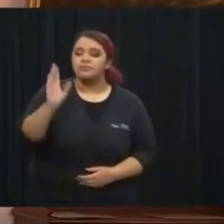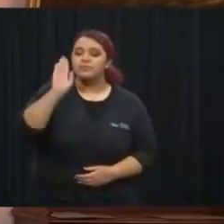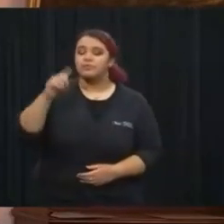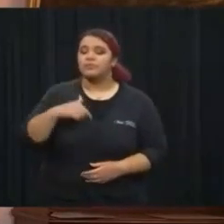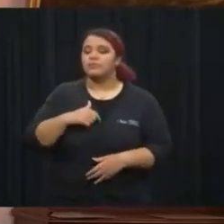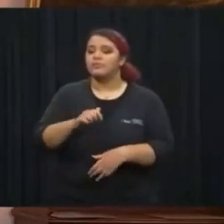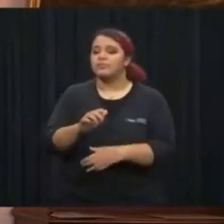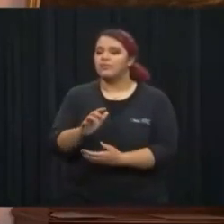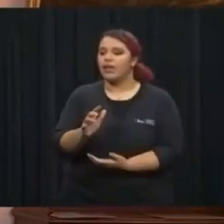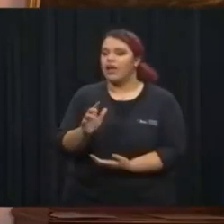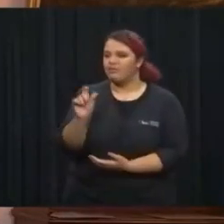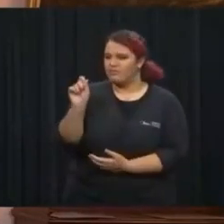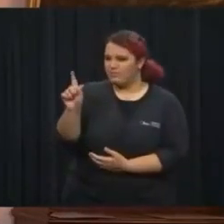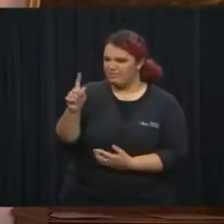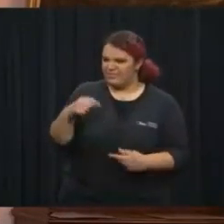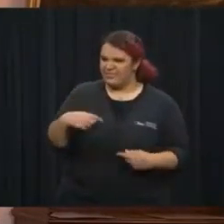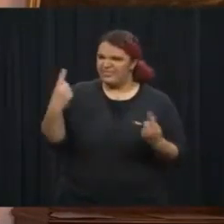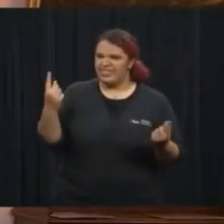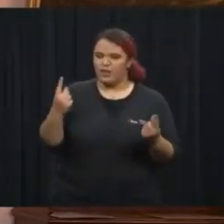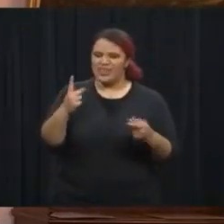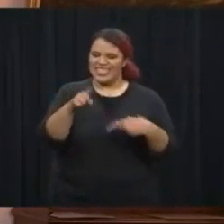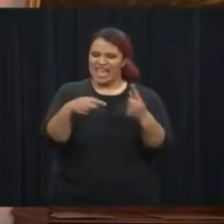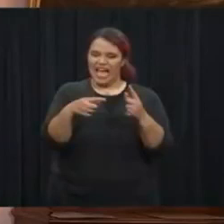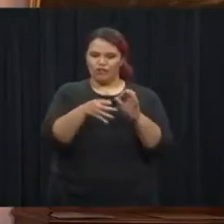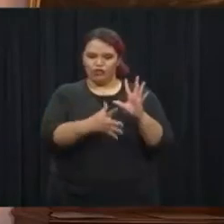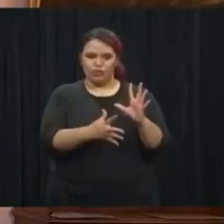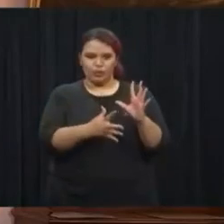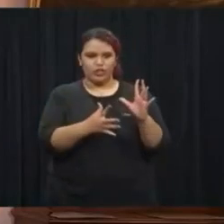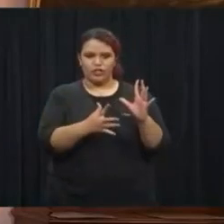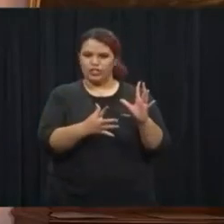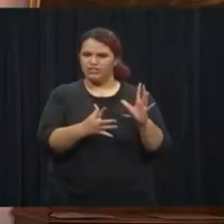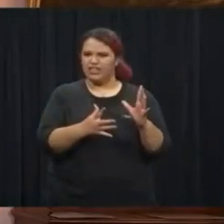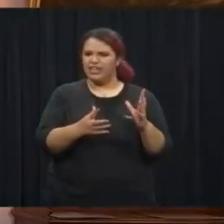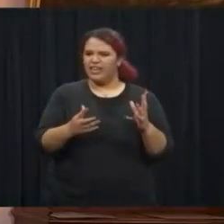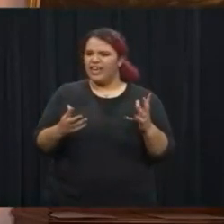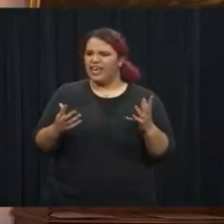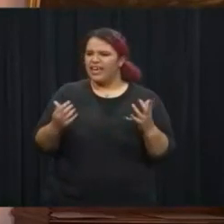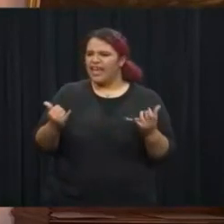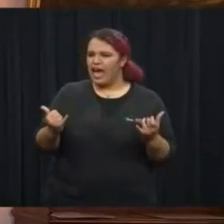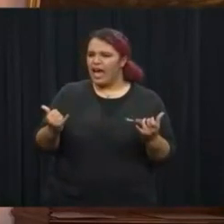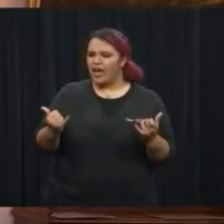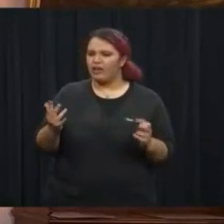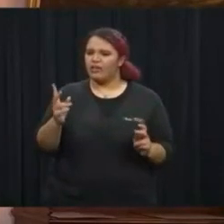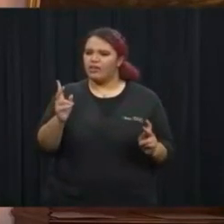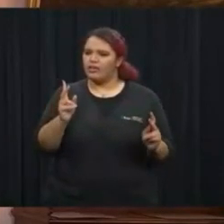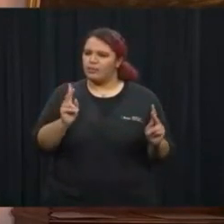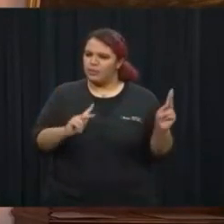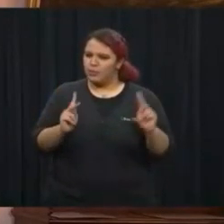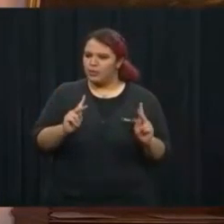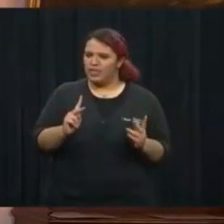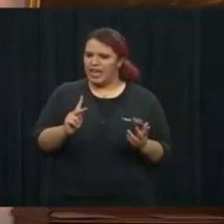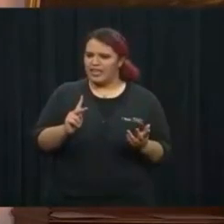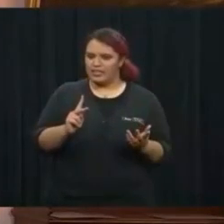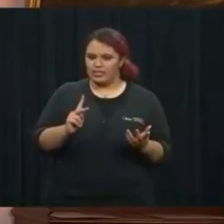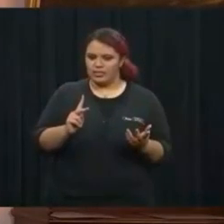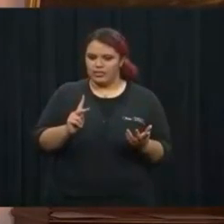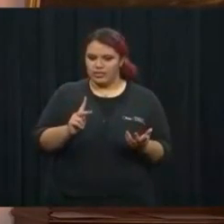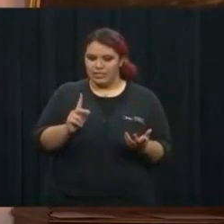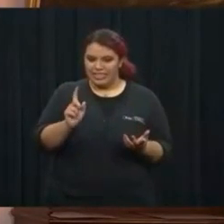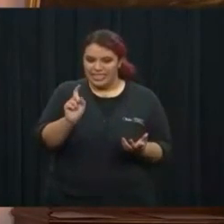flu season. So you'll see a lot of that modeling as we have better and better data. And my sincere hope to everyone